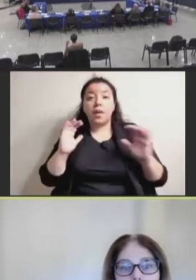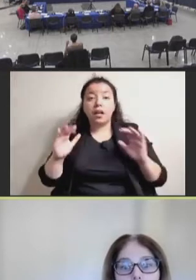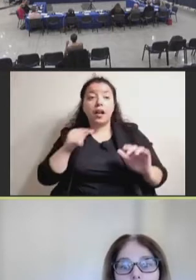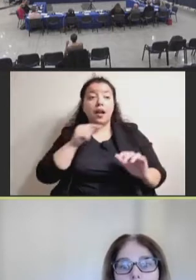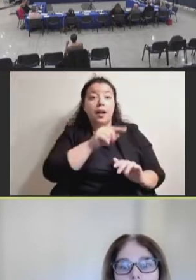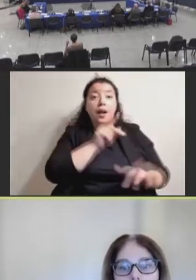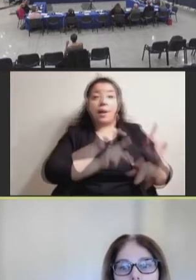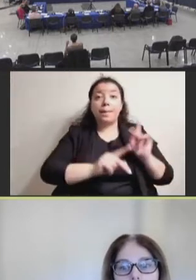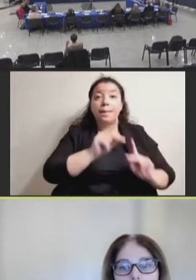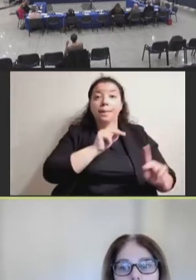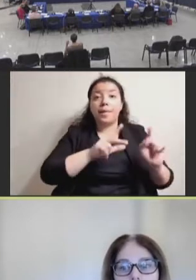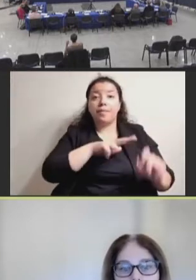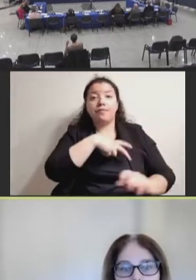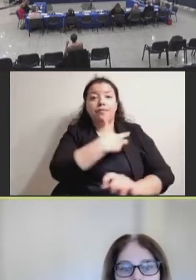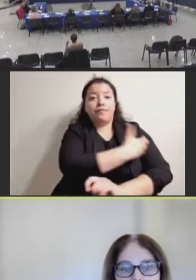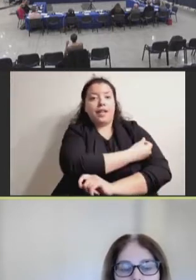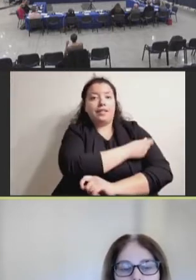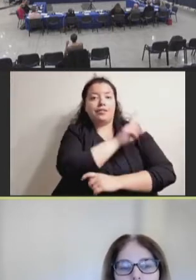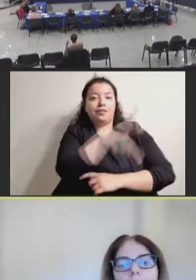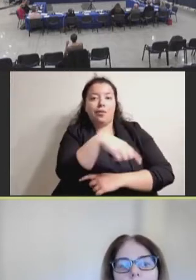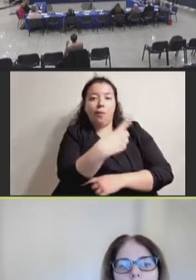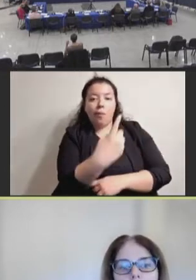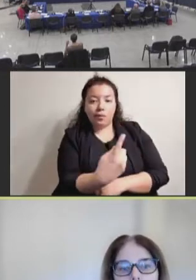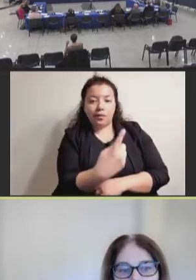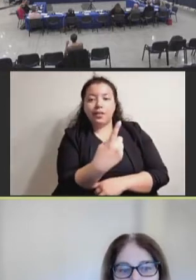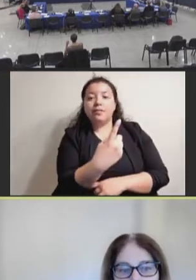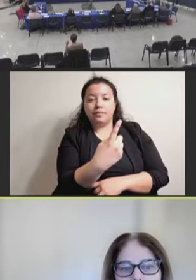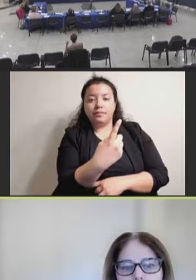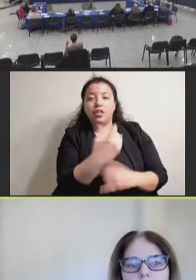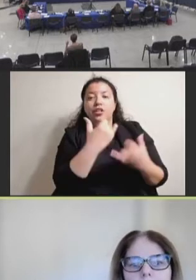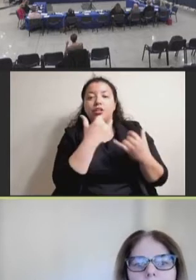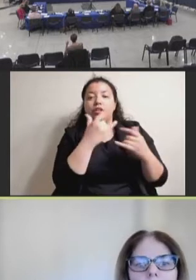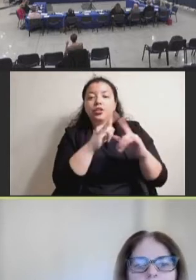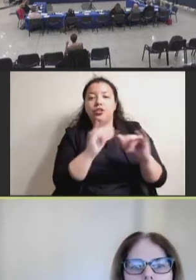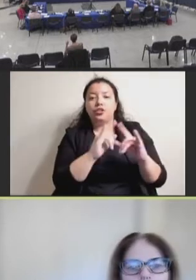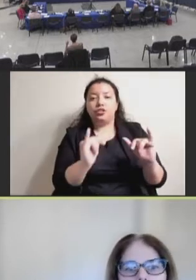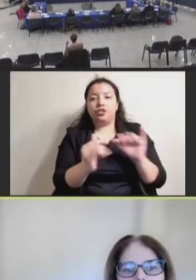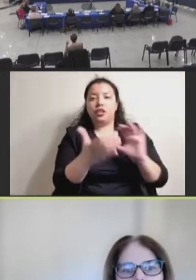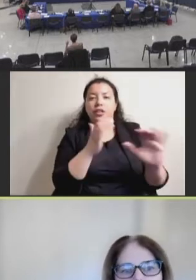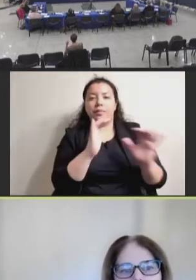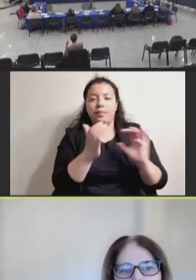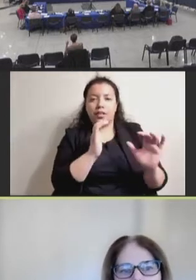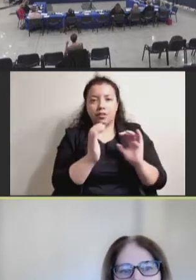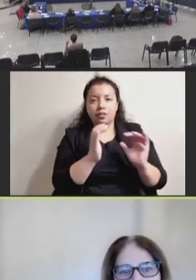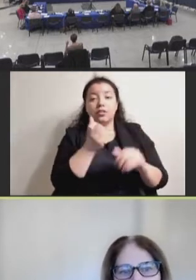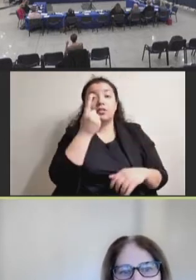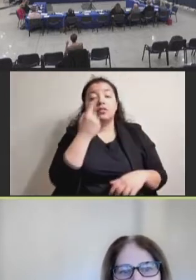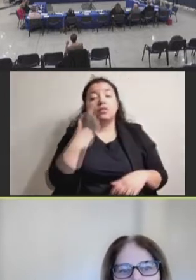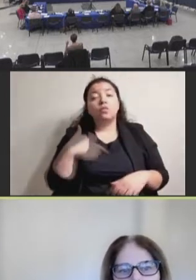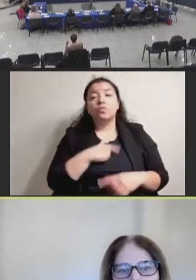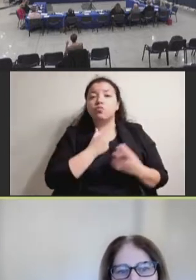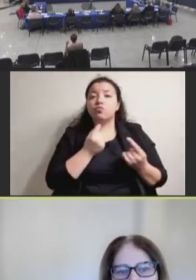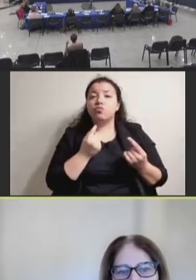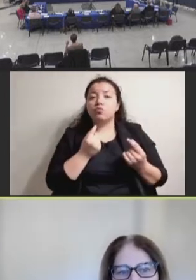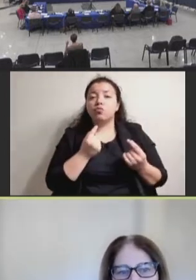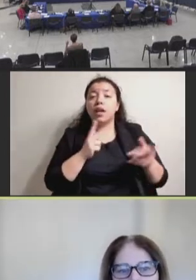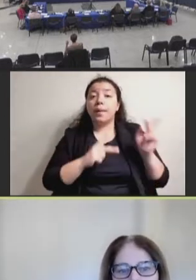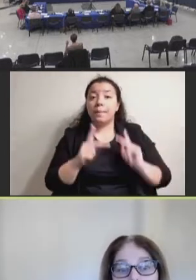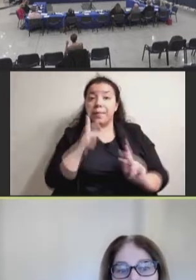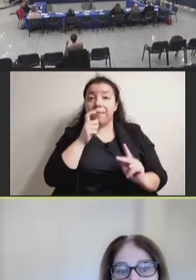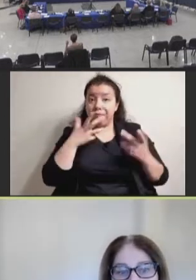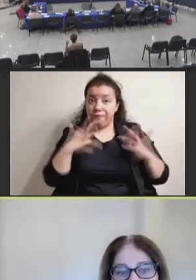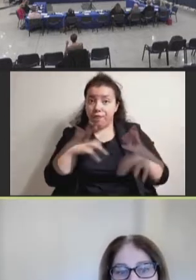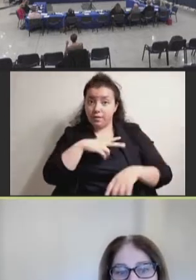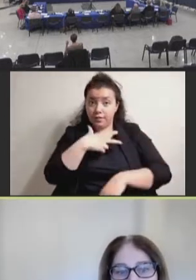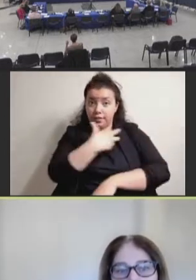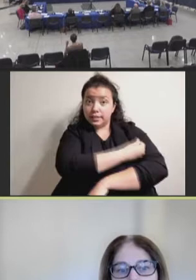individuals with what we call the vaccinated concurrent comparators. And what we did was, we take individuals who are vaccinated and